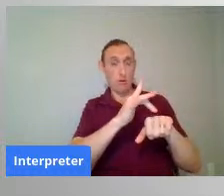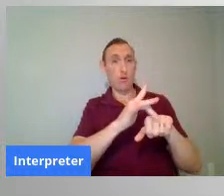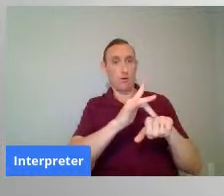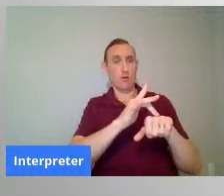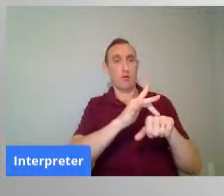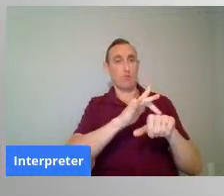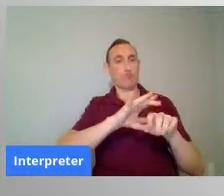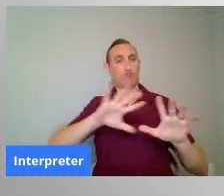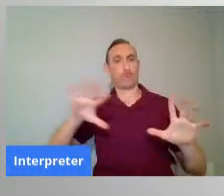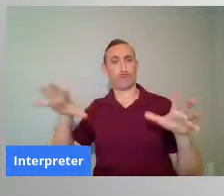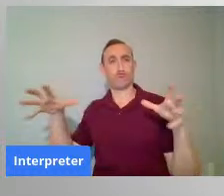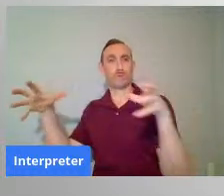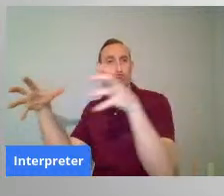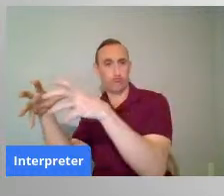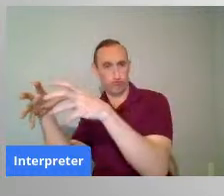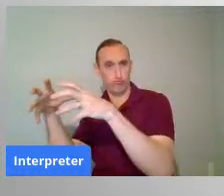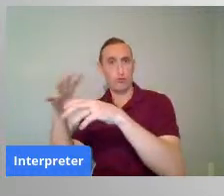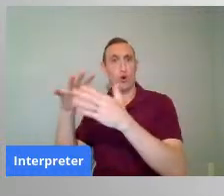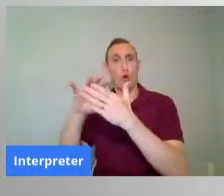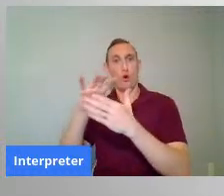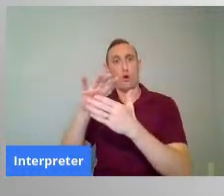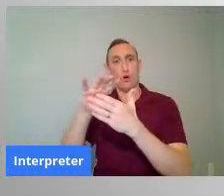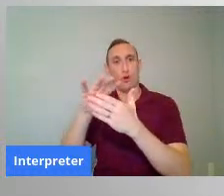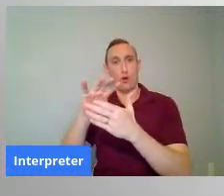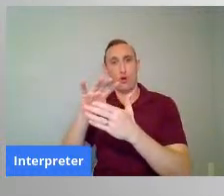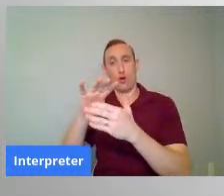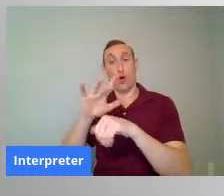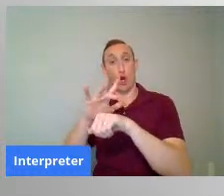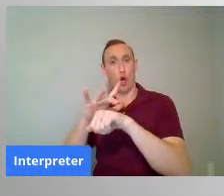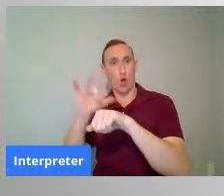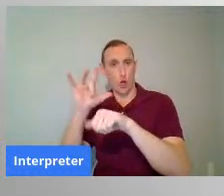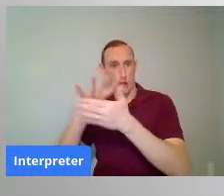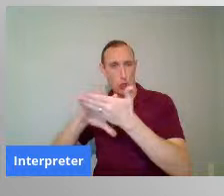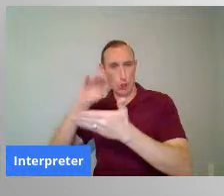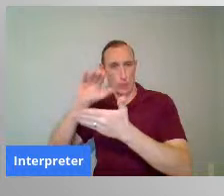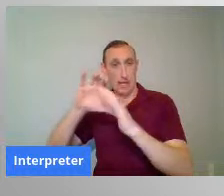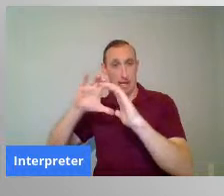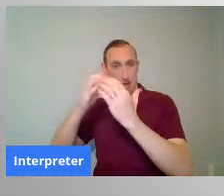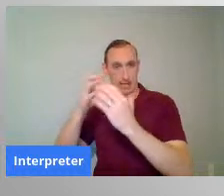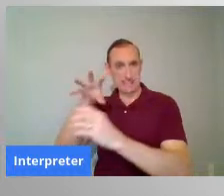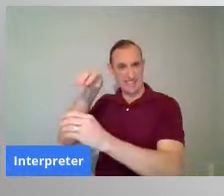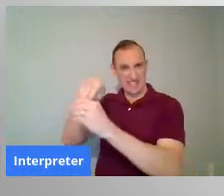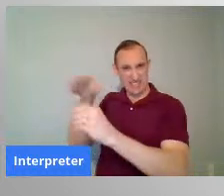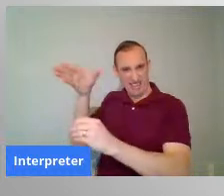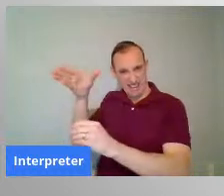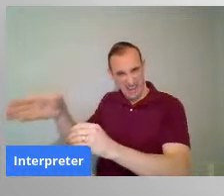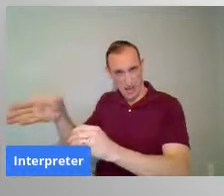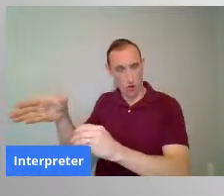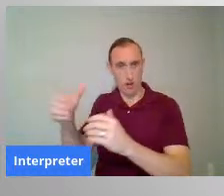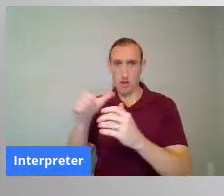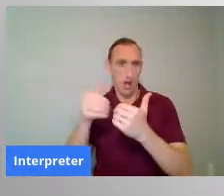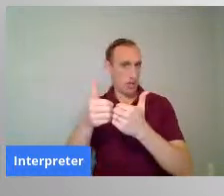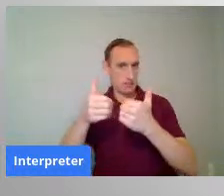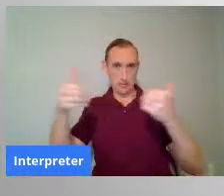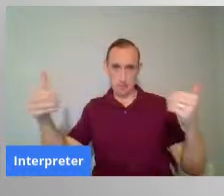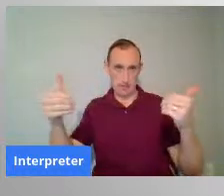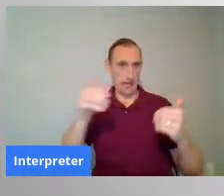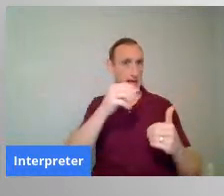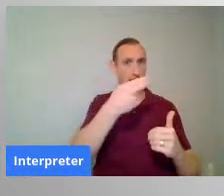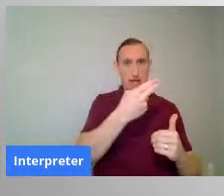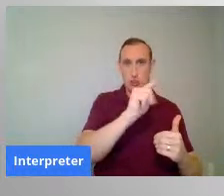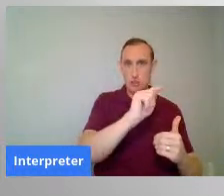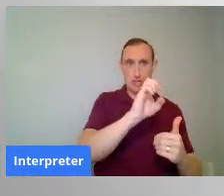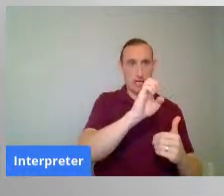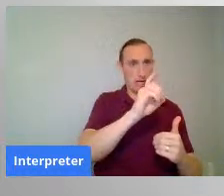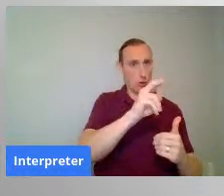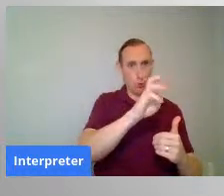those early learning classes in that building instead of split between HT Edwards and that part of the campus. So